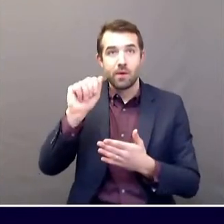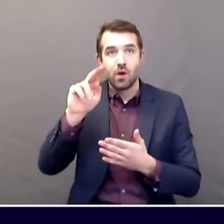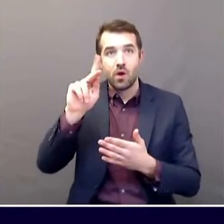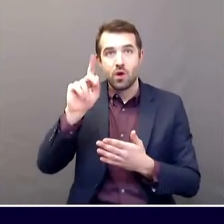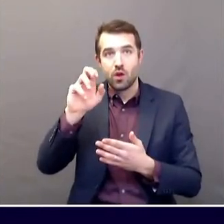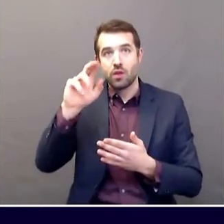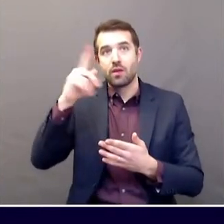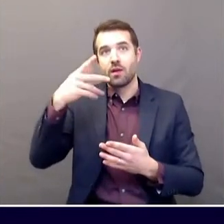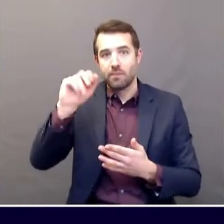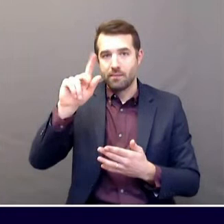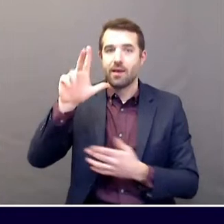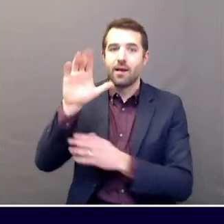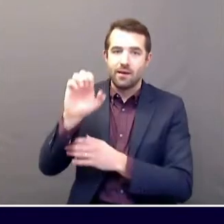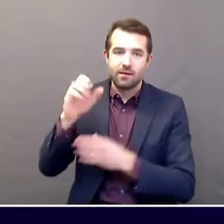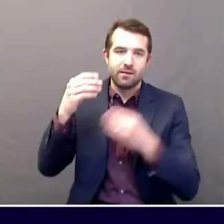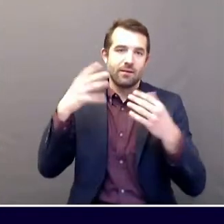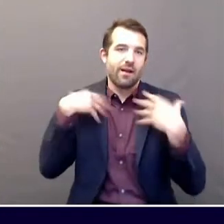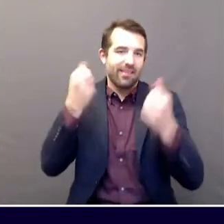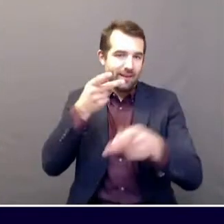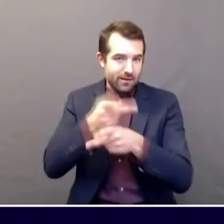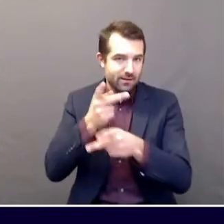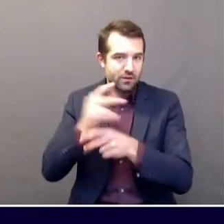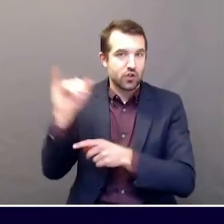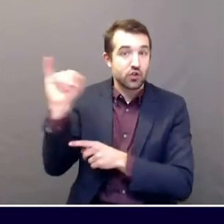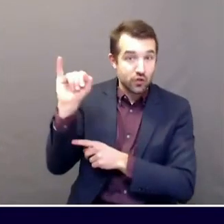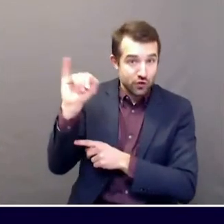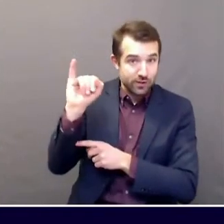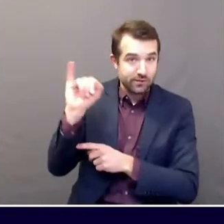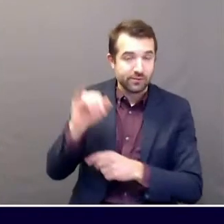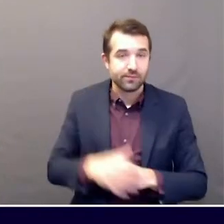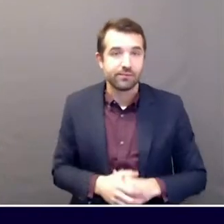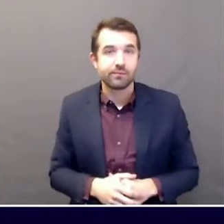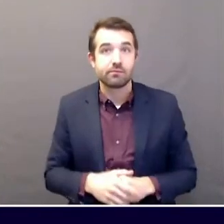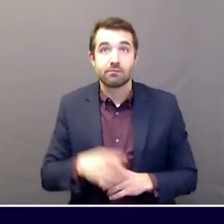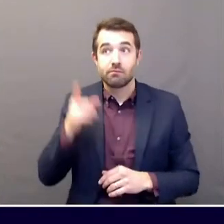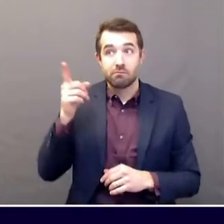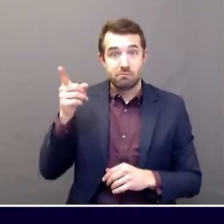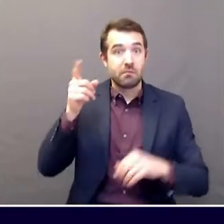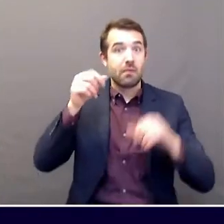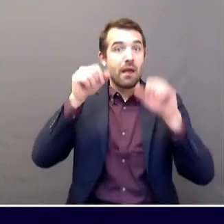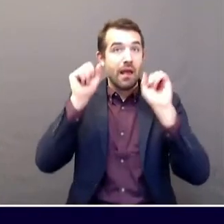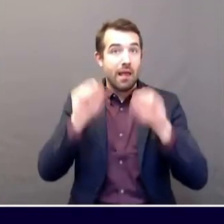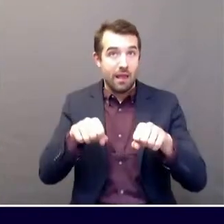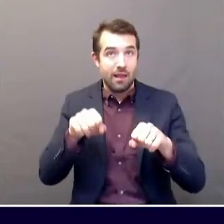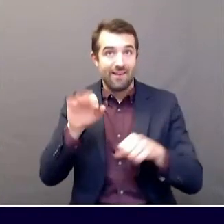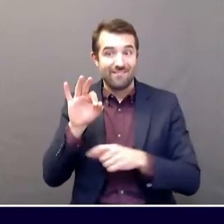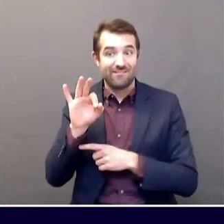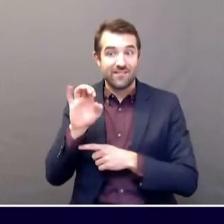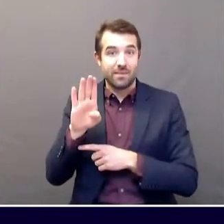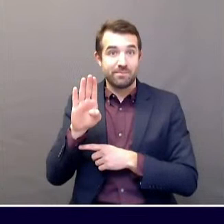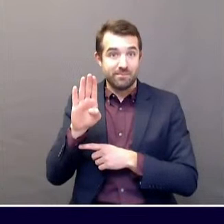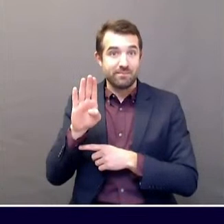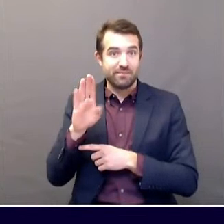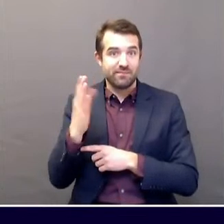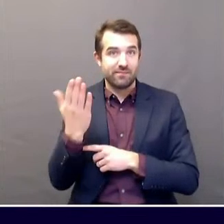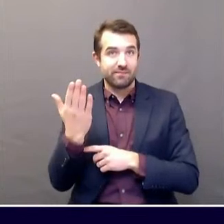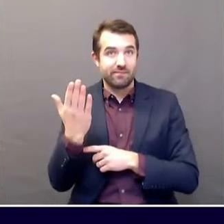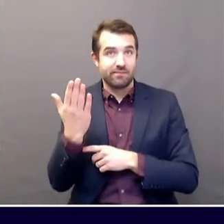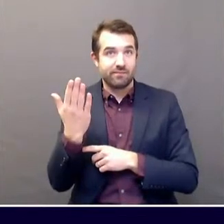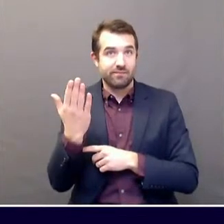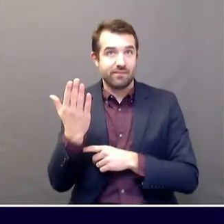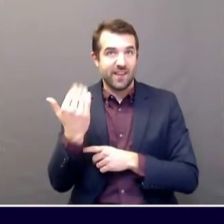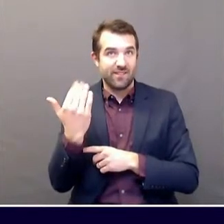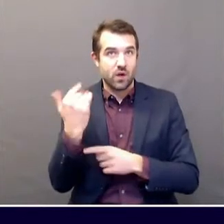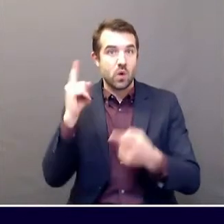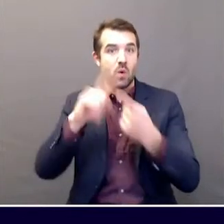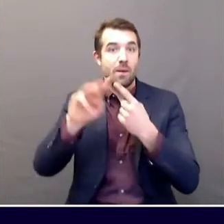from February 15th to May 15th to allow people to shop for better health insurance coverage at affordable prices. I